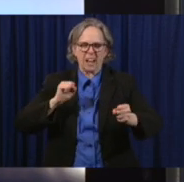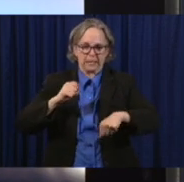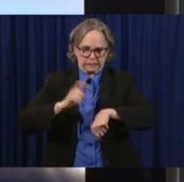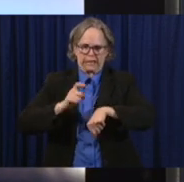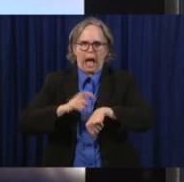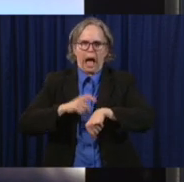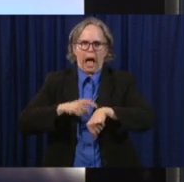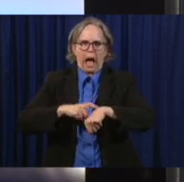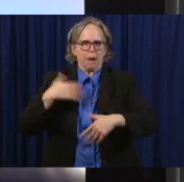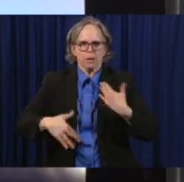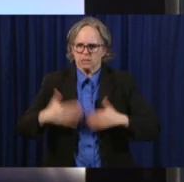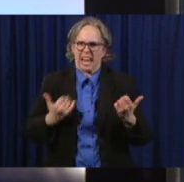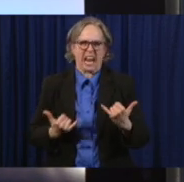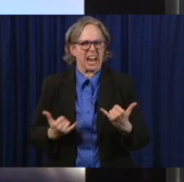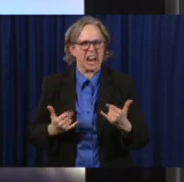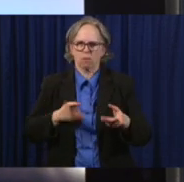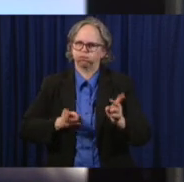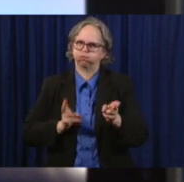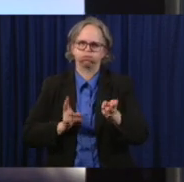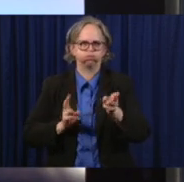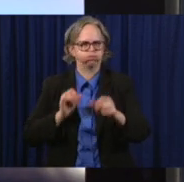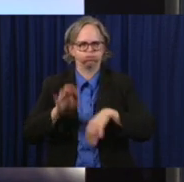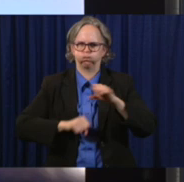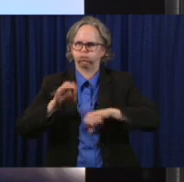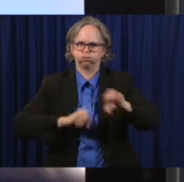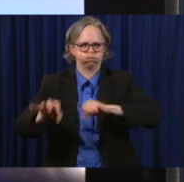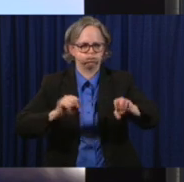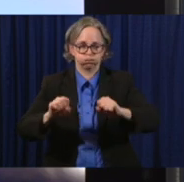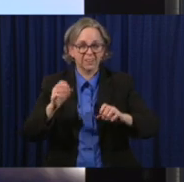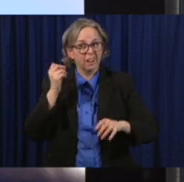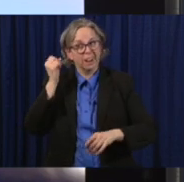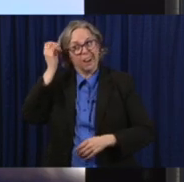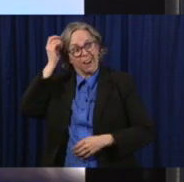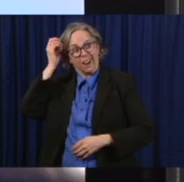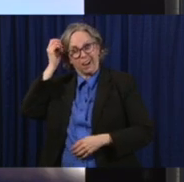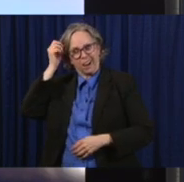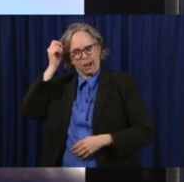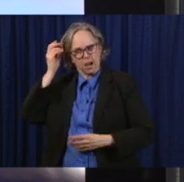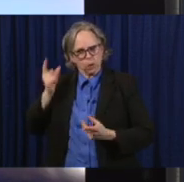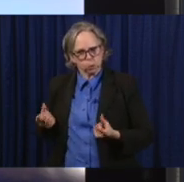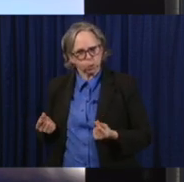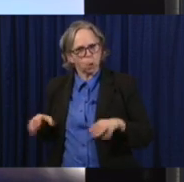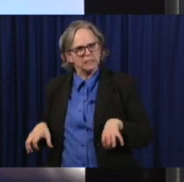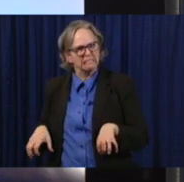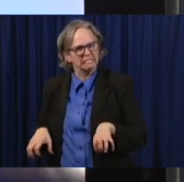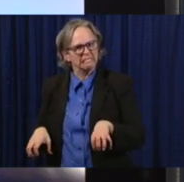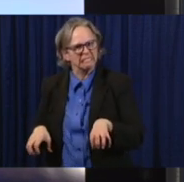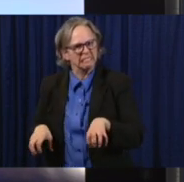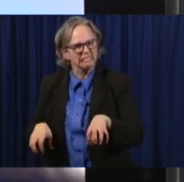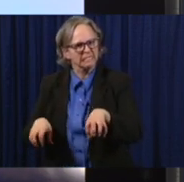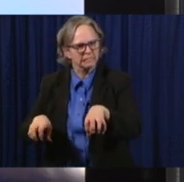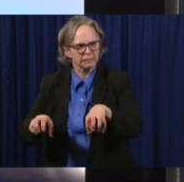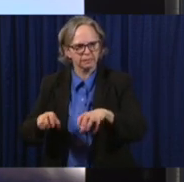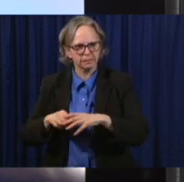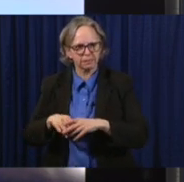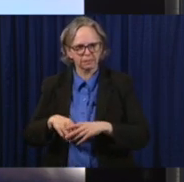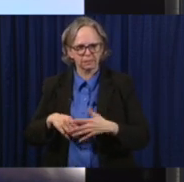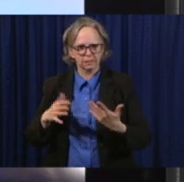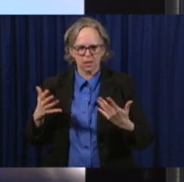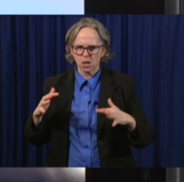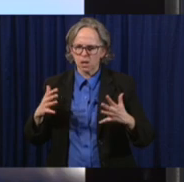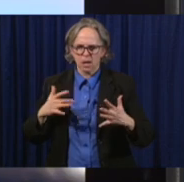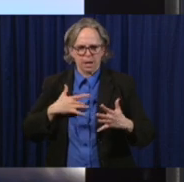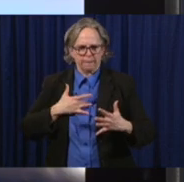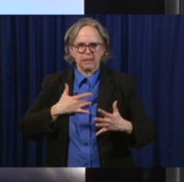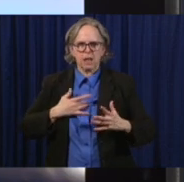hard decisions. We were thoughtful, but we knew that we had to operate with a sense of urgency. But then I thought